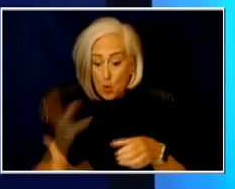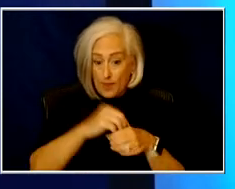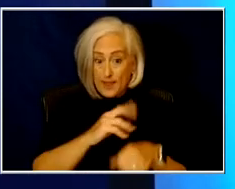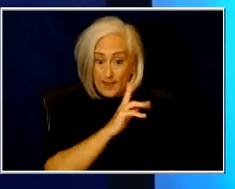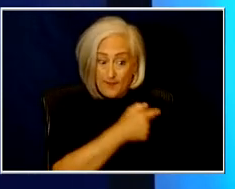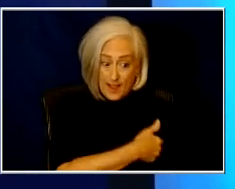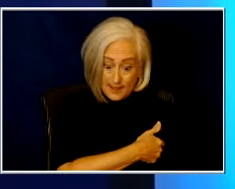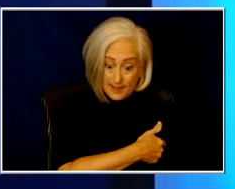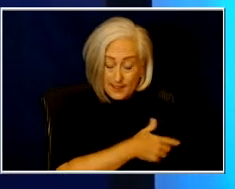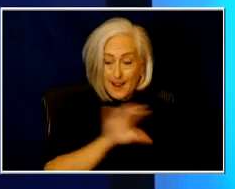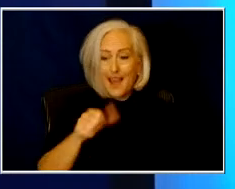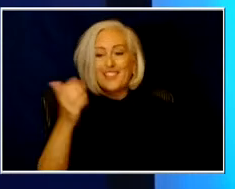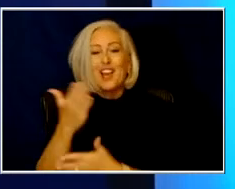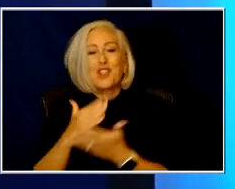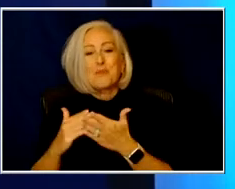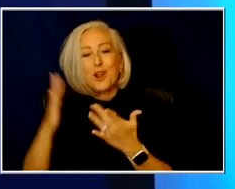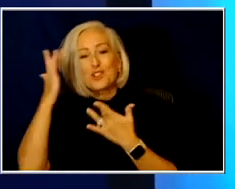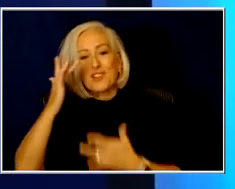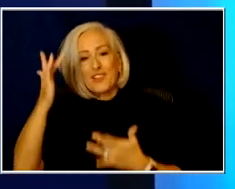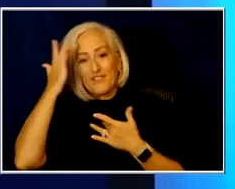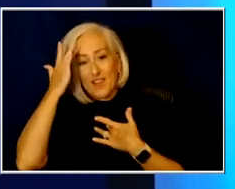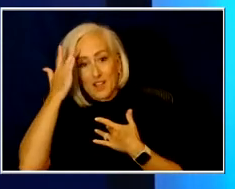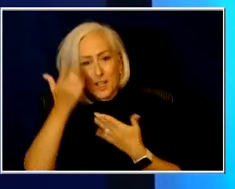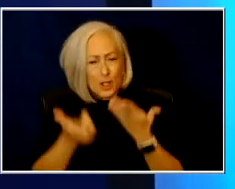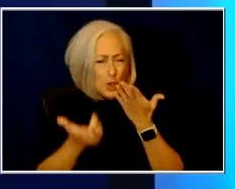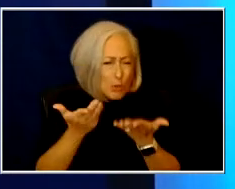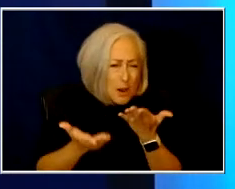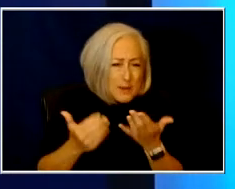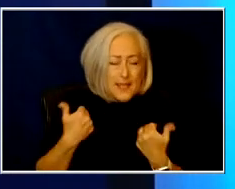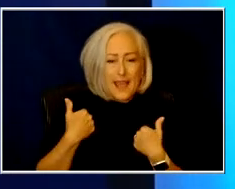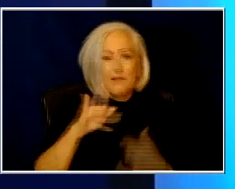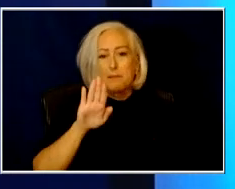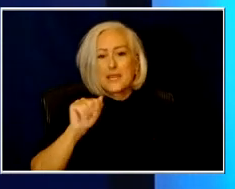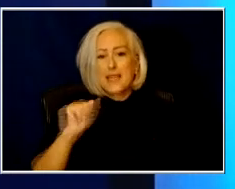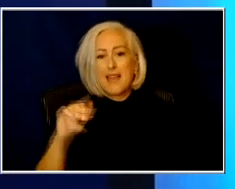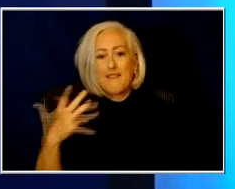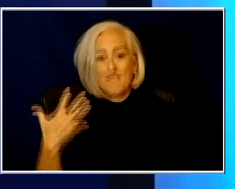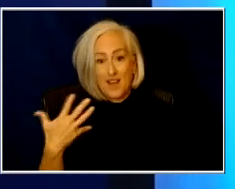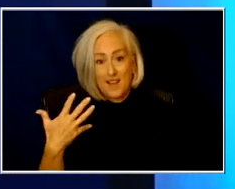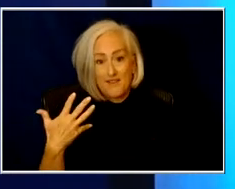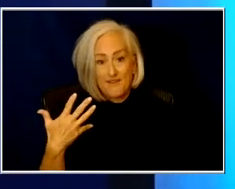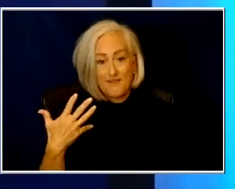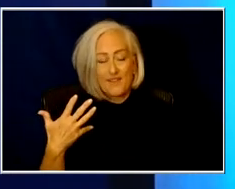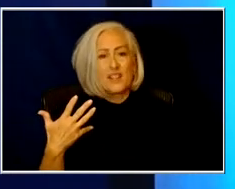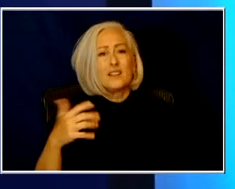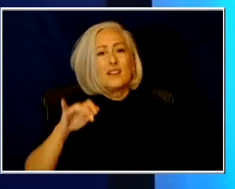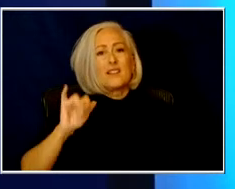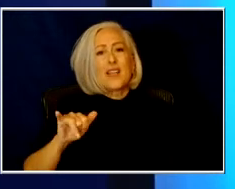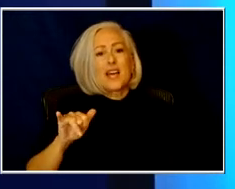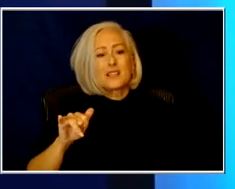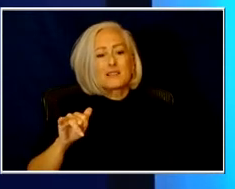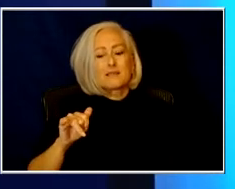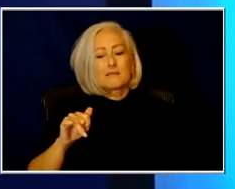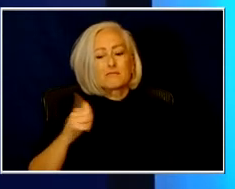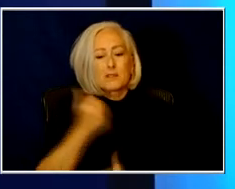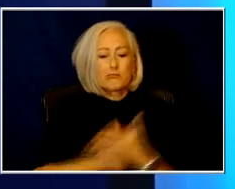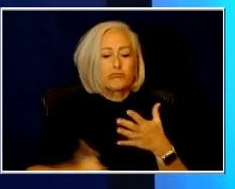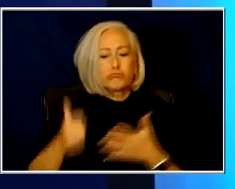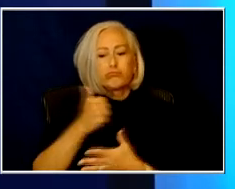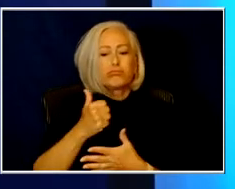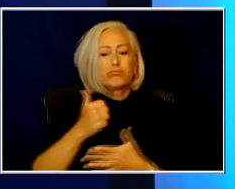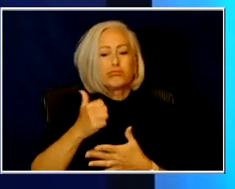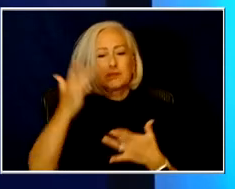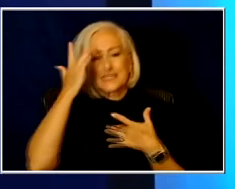virus you probably have ba5 which is I think the highest or more dominant circulating virus in the United States